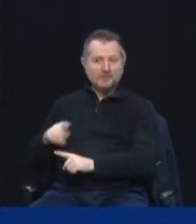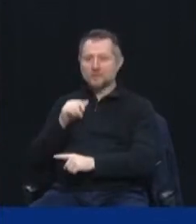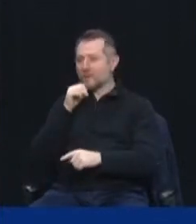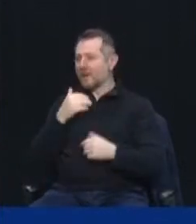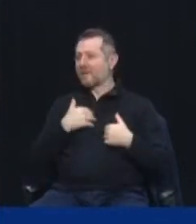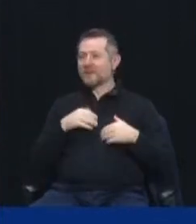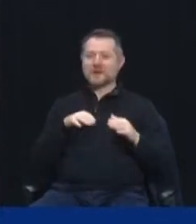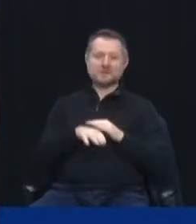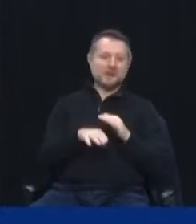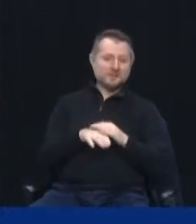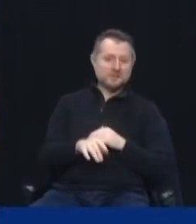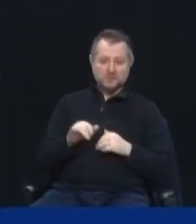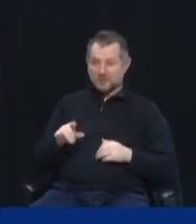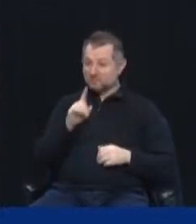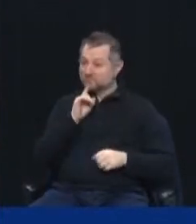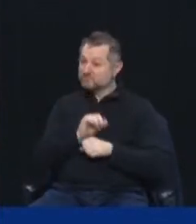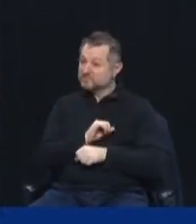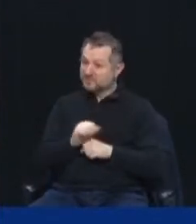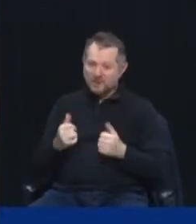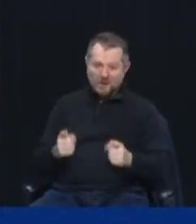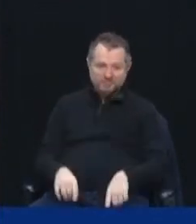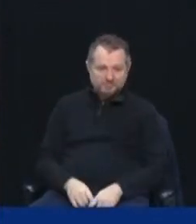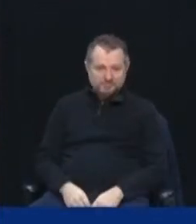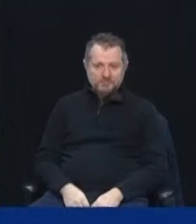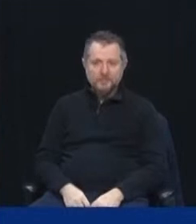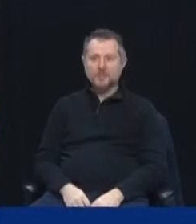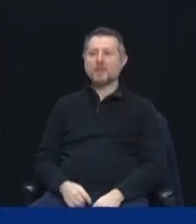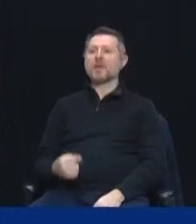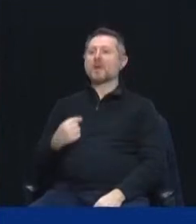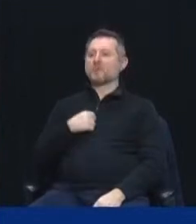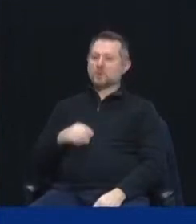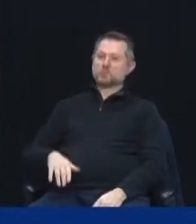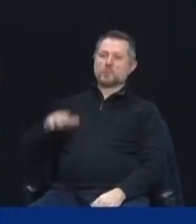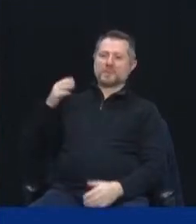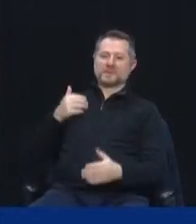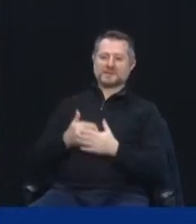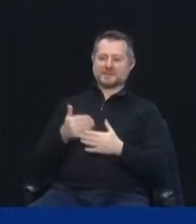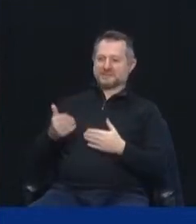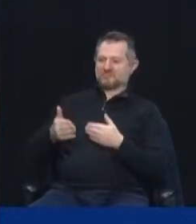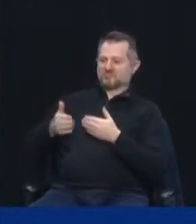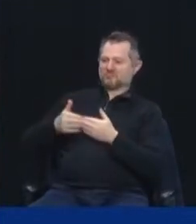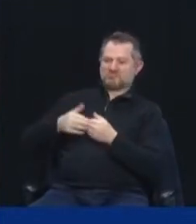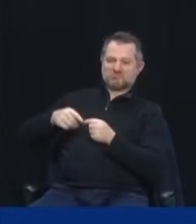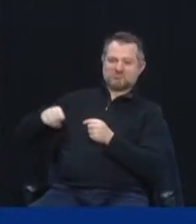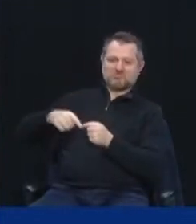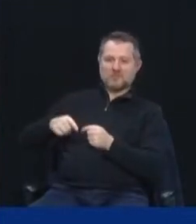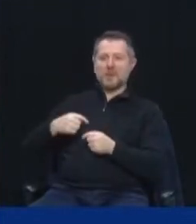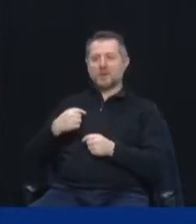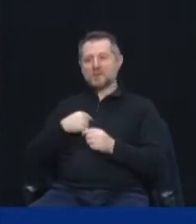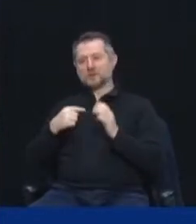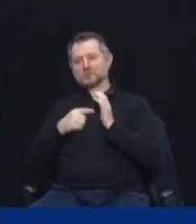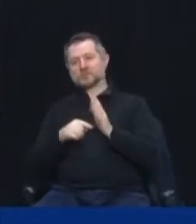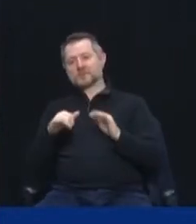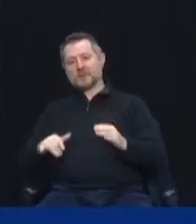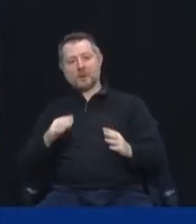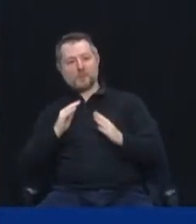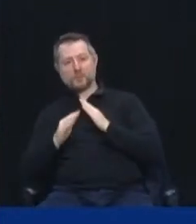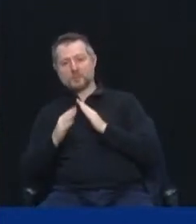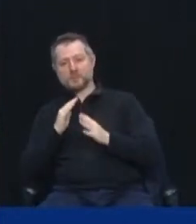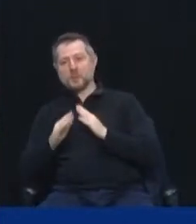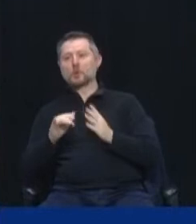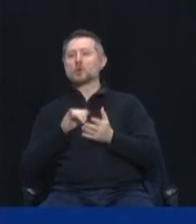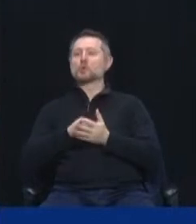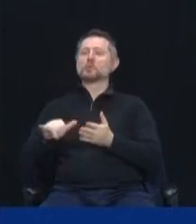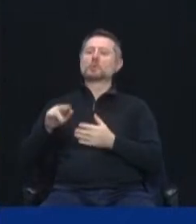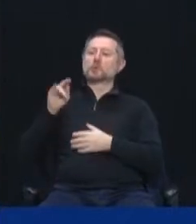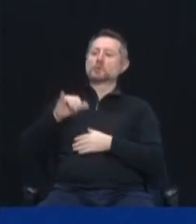the truth. I grew up not too far from here. I represented this community first in the City Council